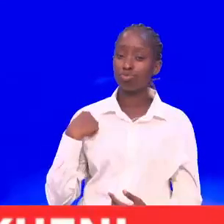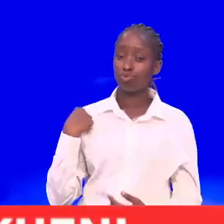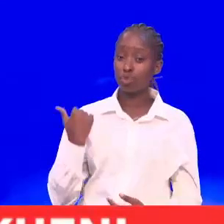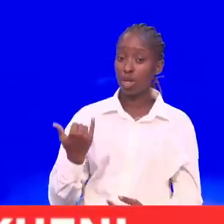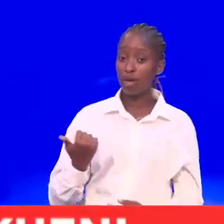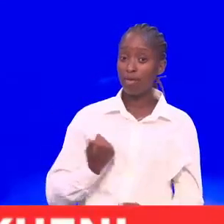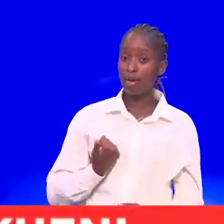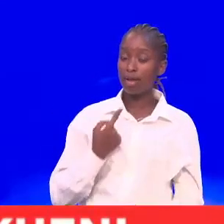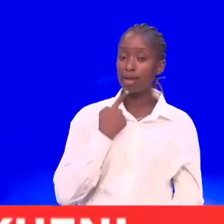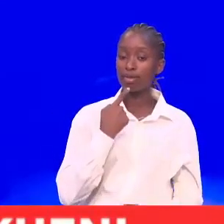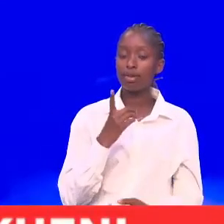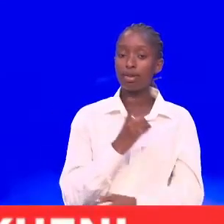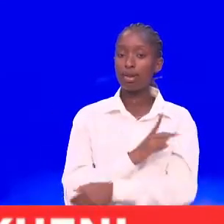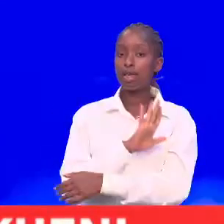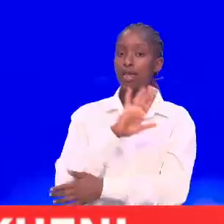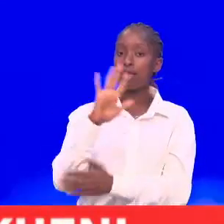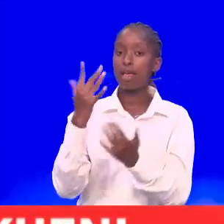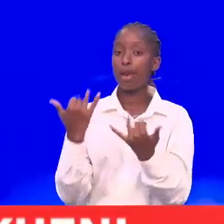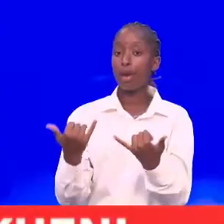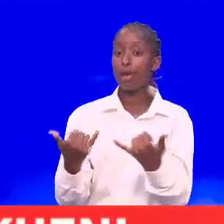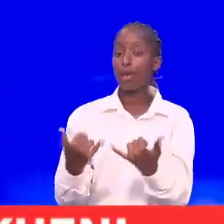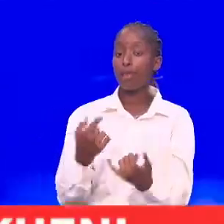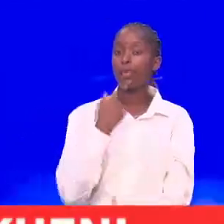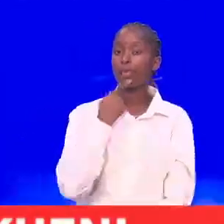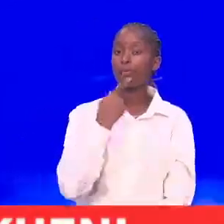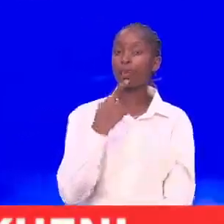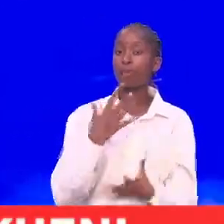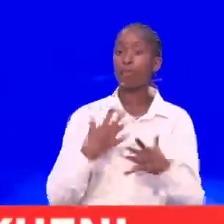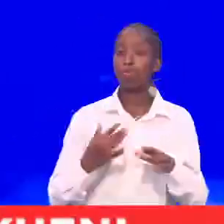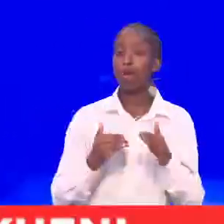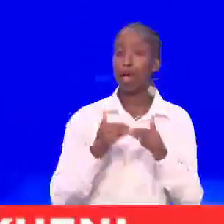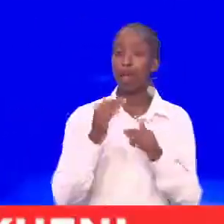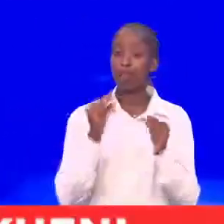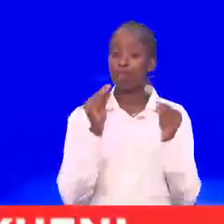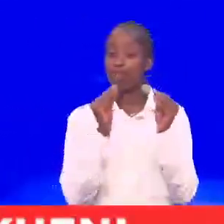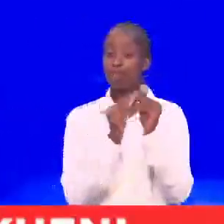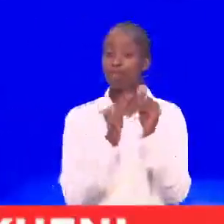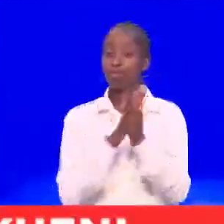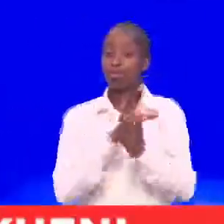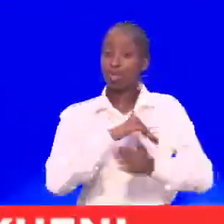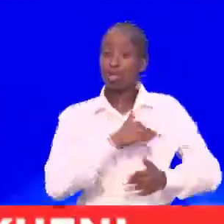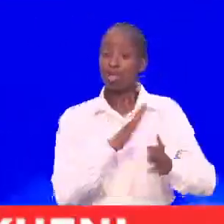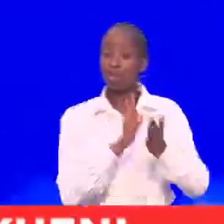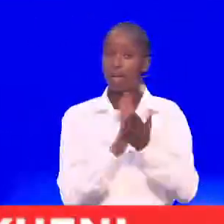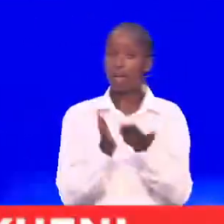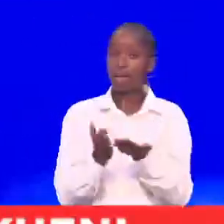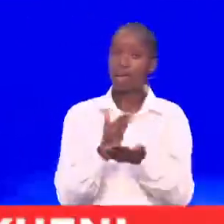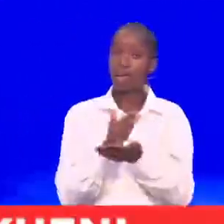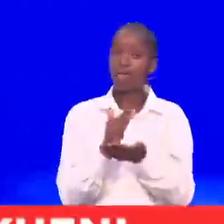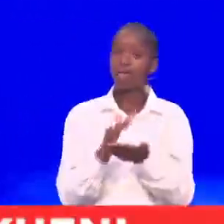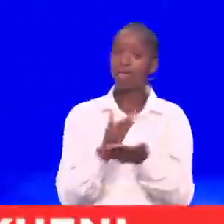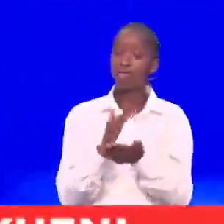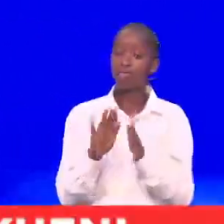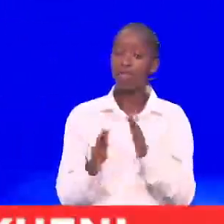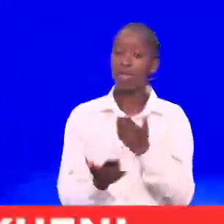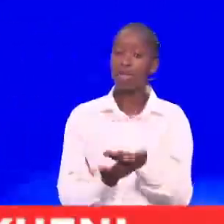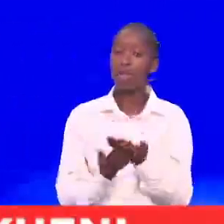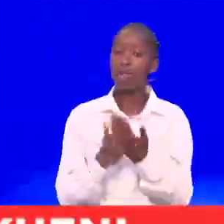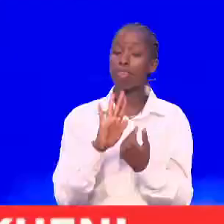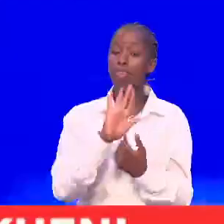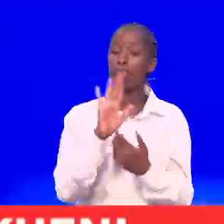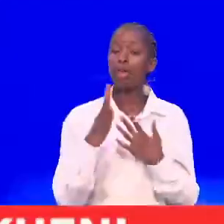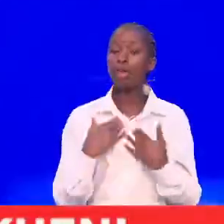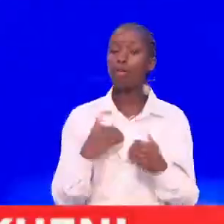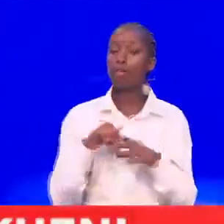reckoning has come. Addressing journalists after holding a meeting with chiefs and their assistants in Kibwezi sub-county, Wafula